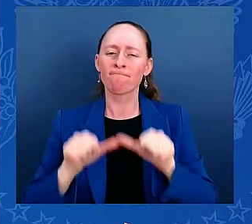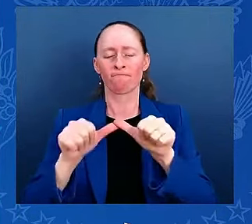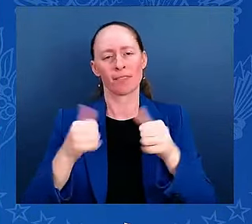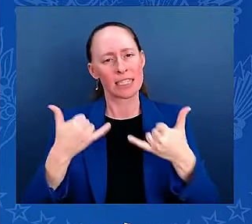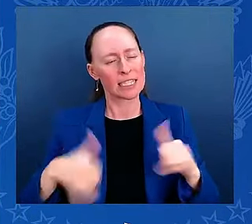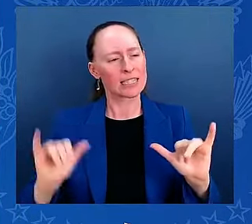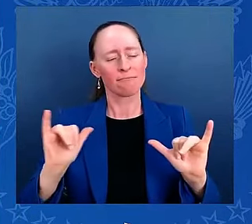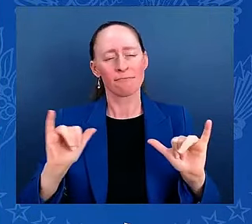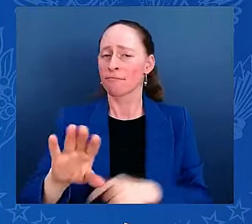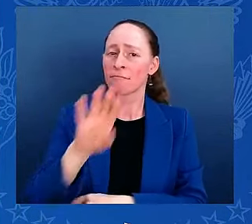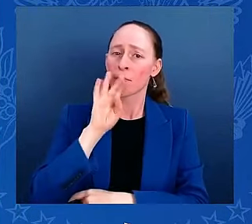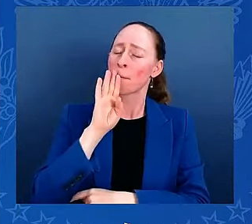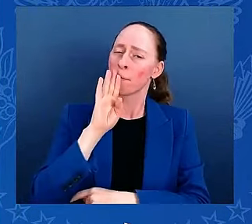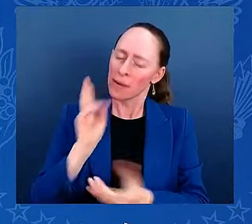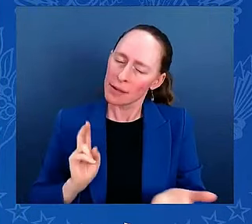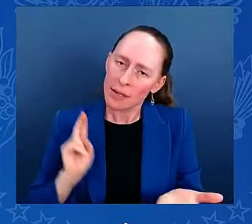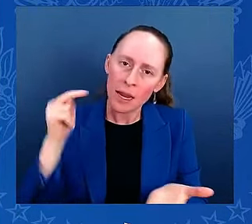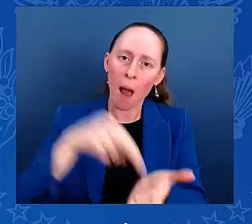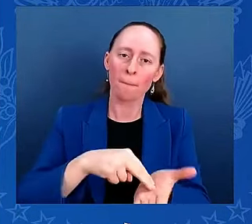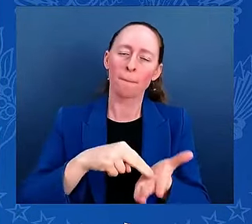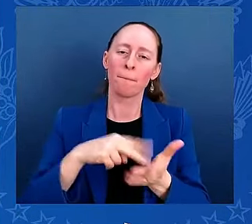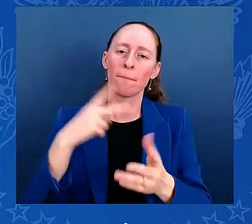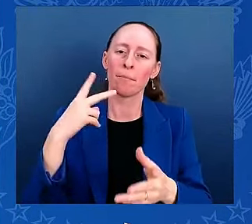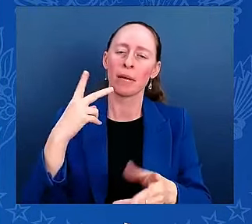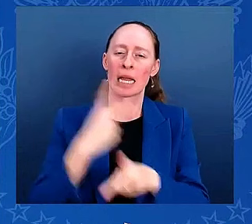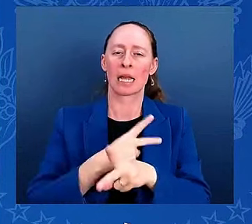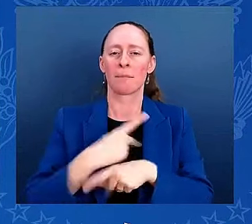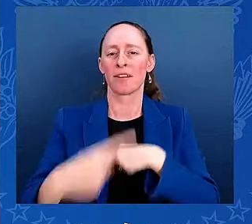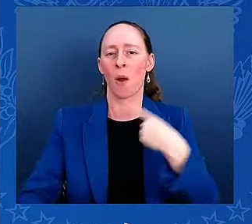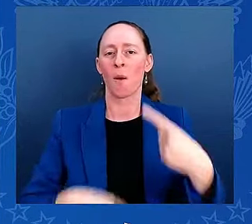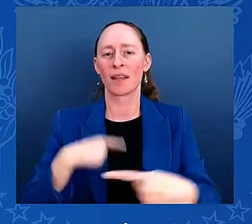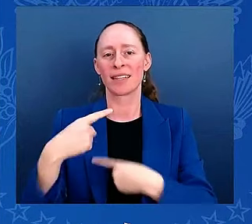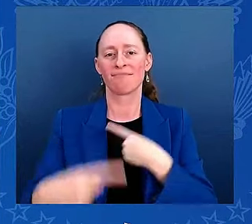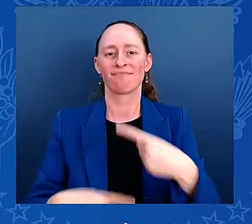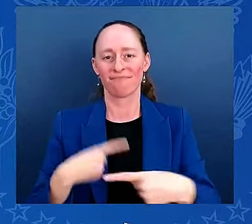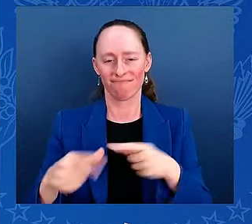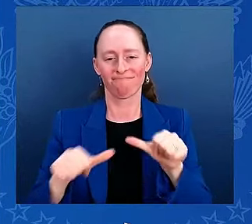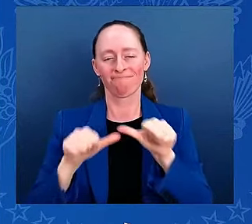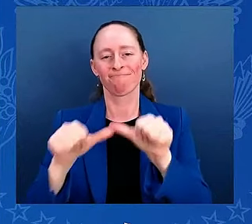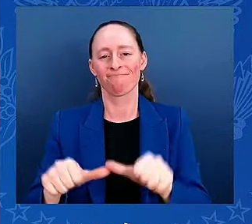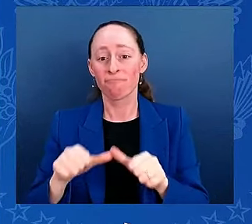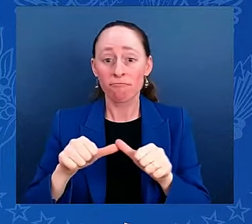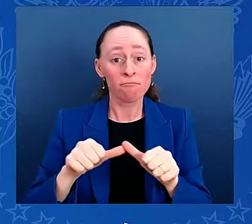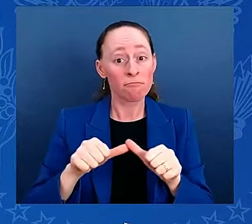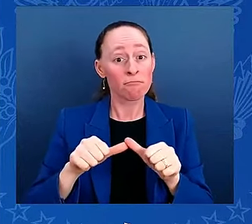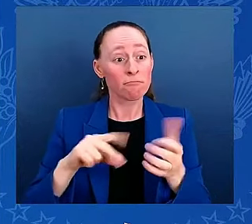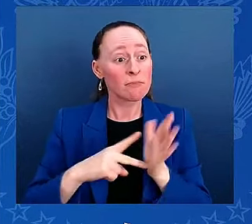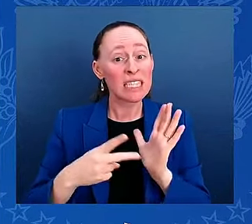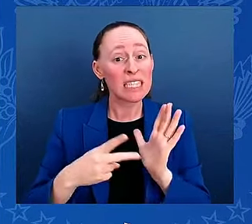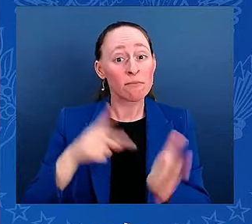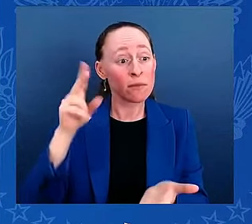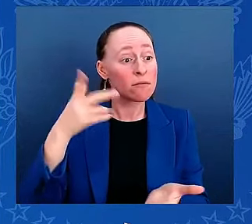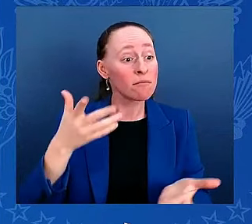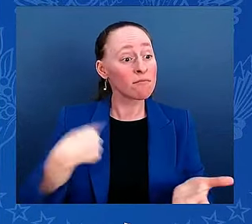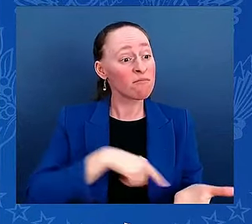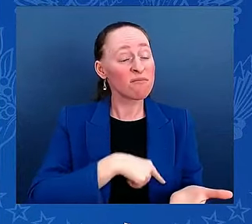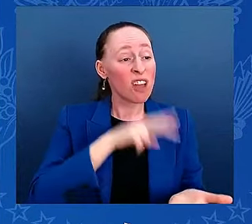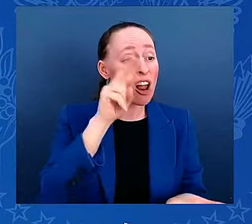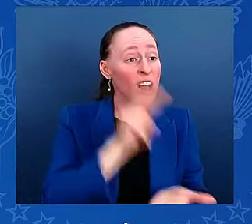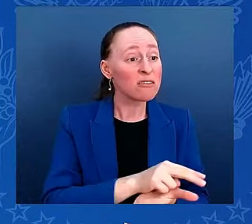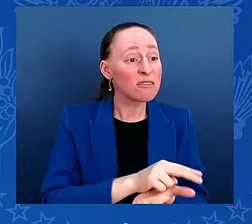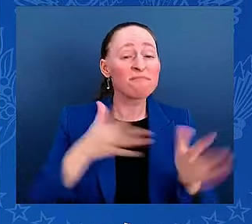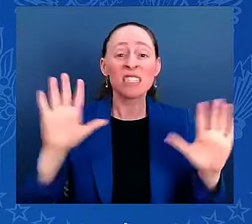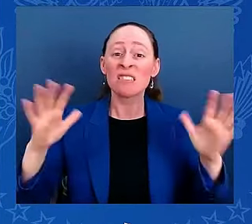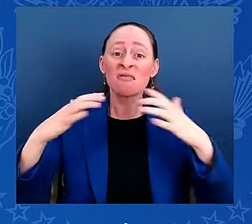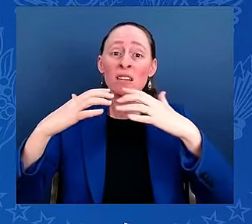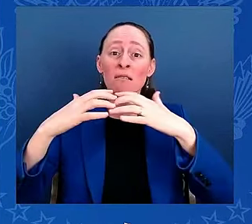Remember, a defeat does not mean we are defeated. We lost this battle. The